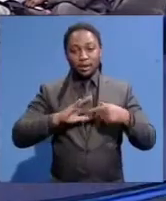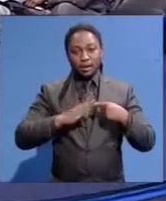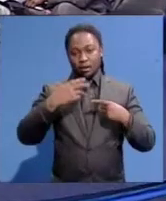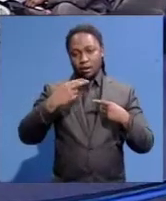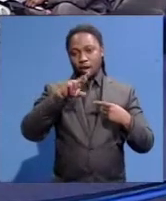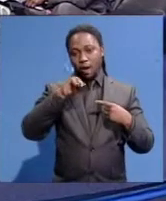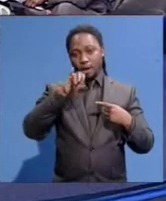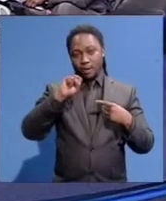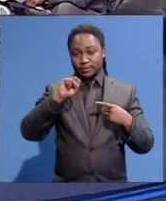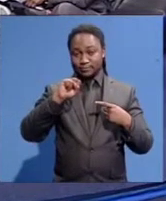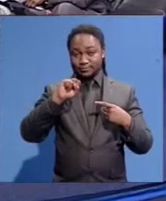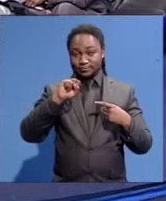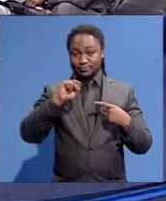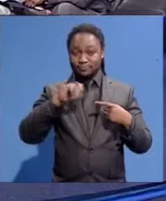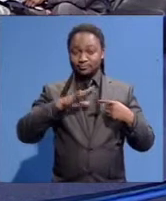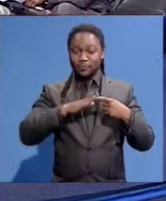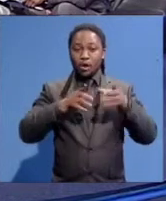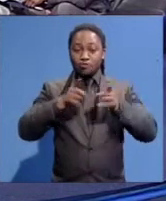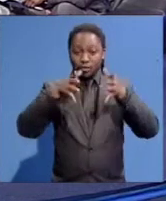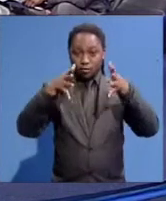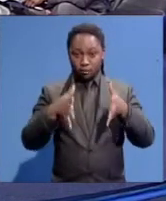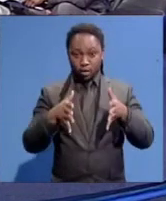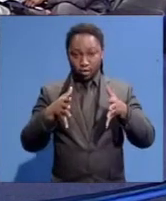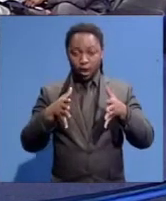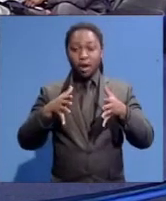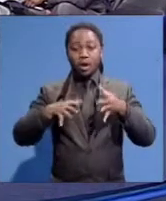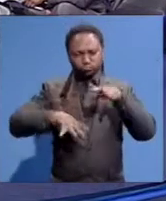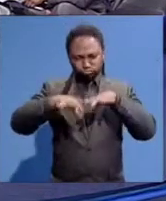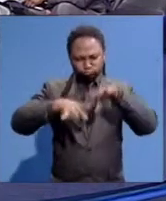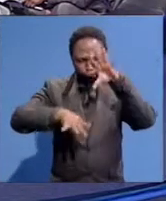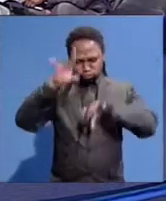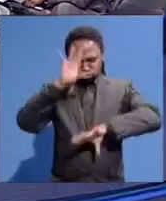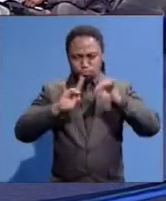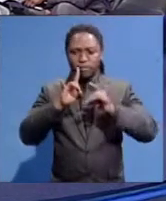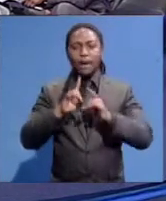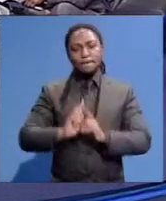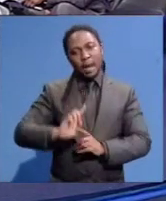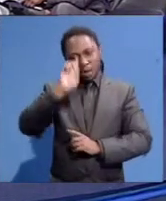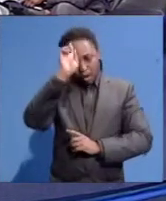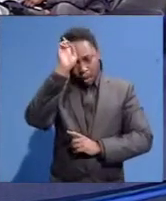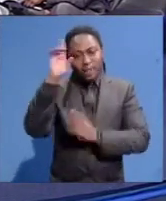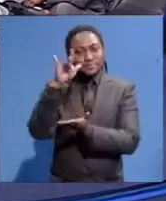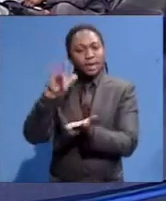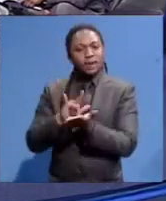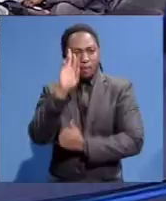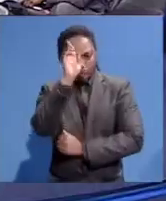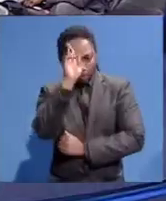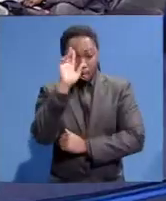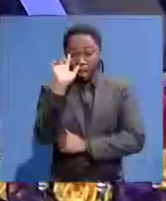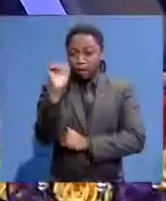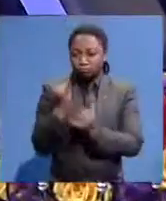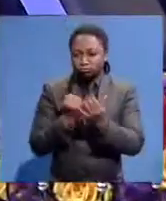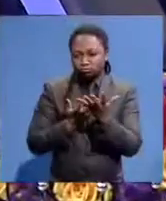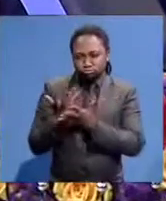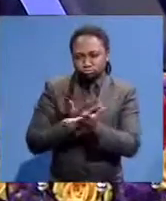is Director of Research and Archives at the Nelson Mandela Center of Memory, and we'll be talking to him a bit later on